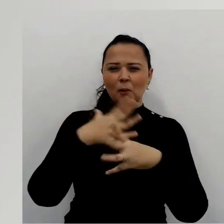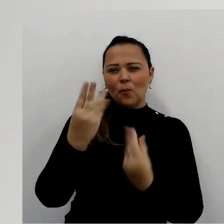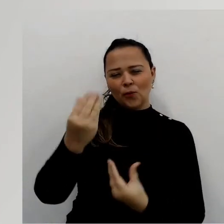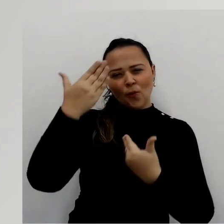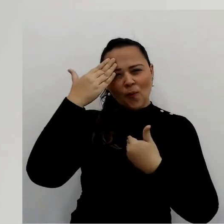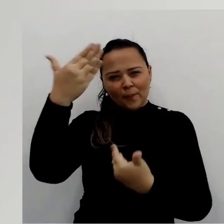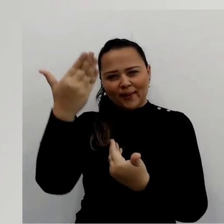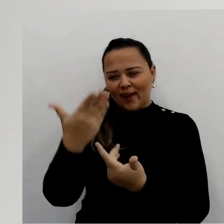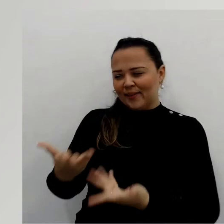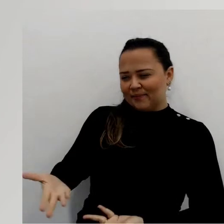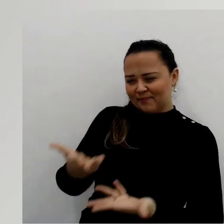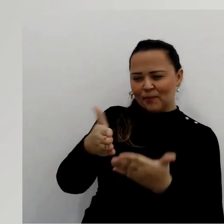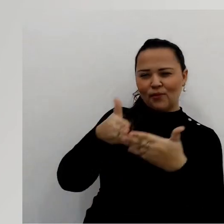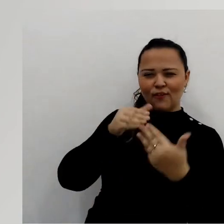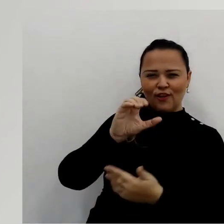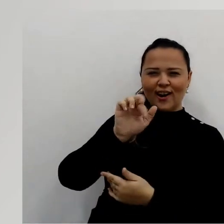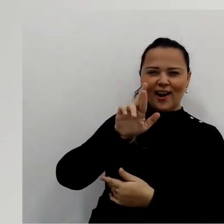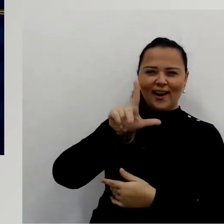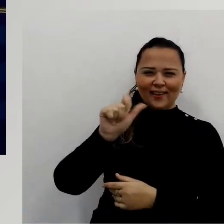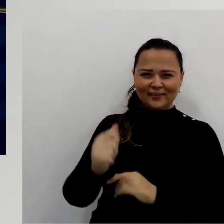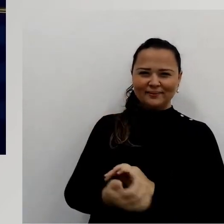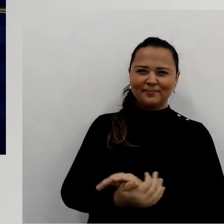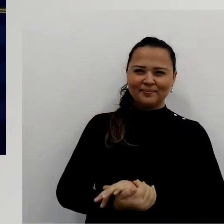Thank you all. Carla, please.